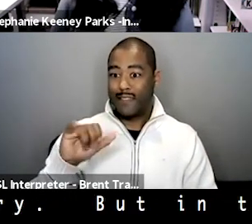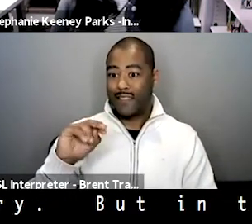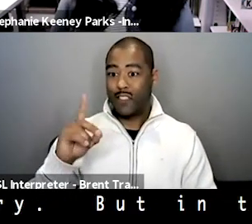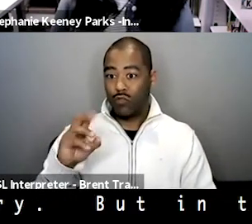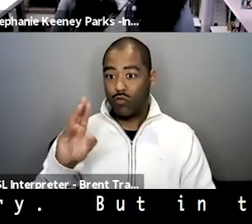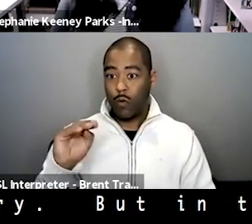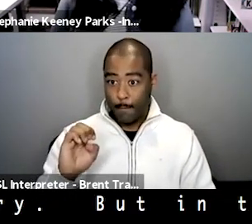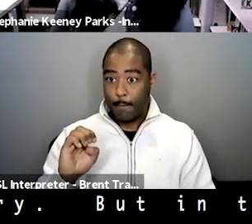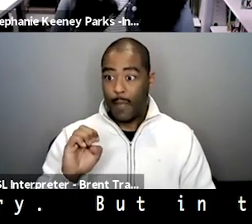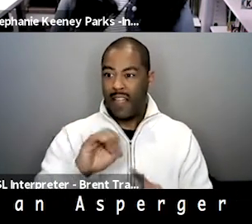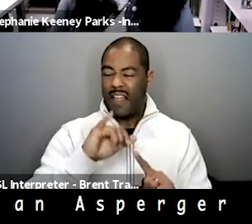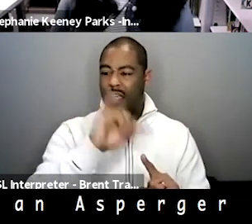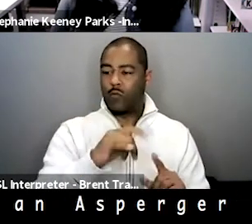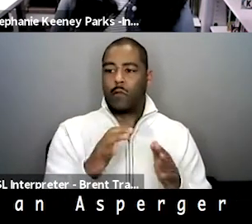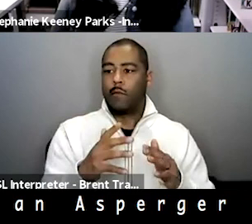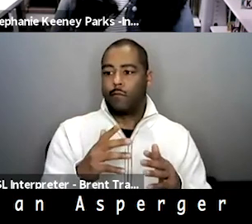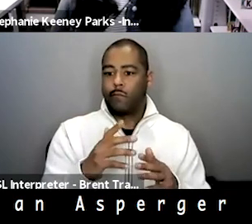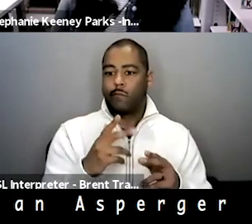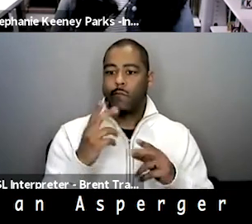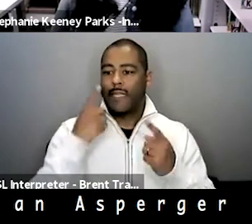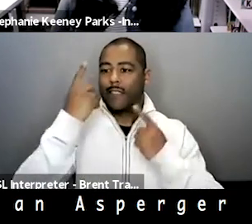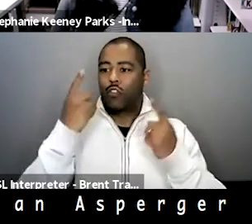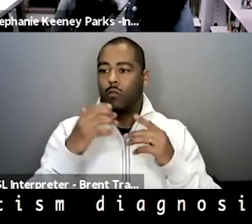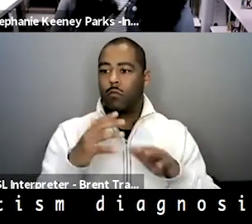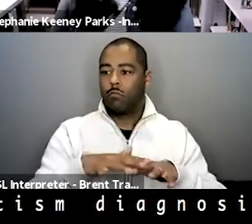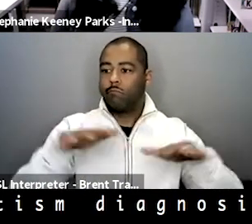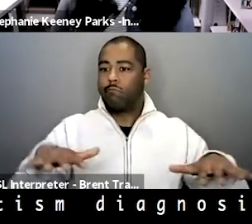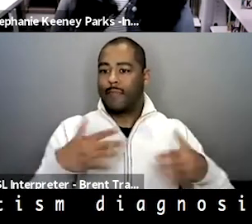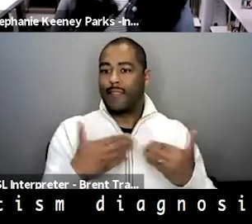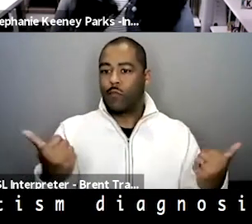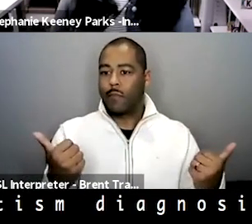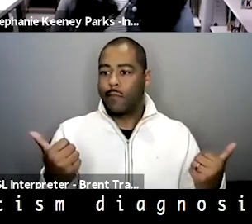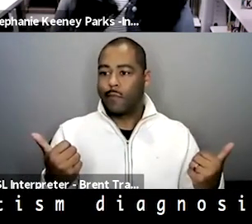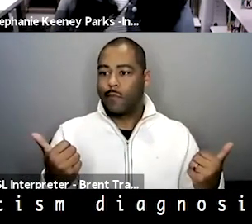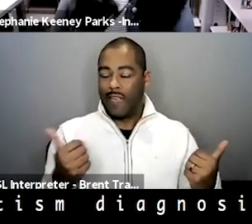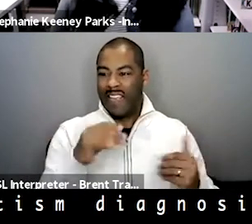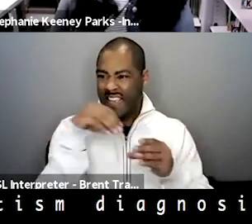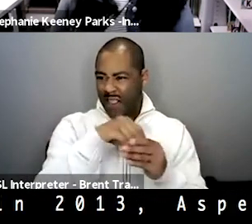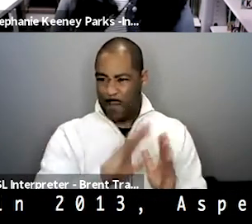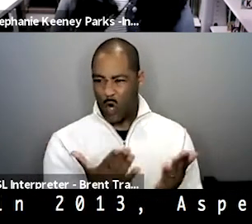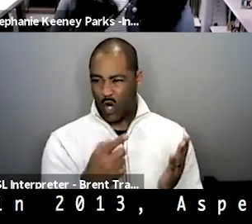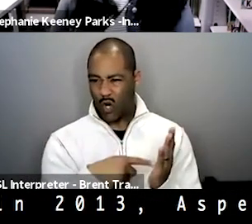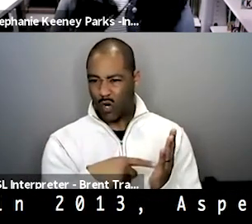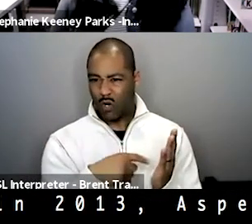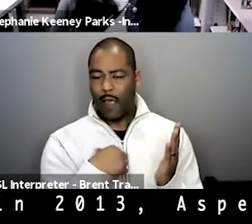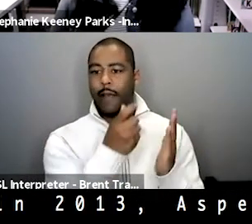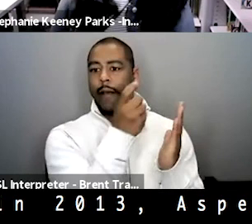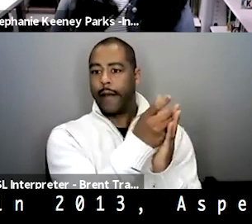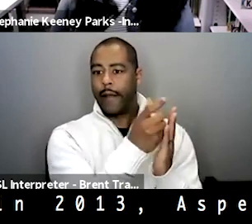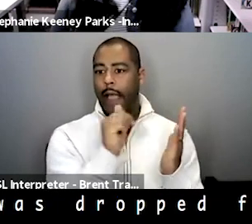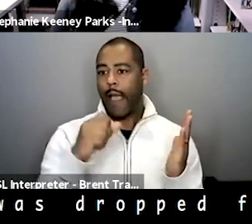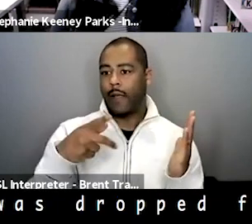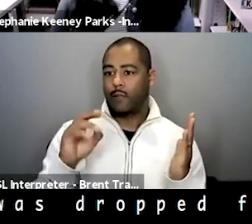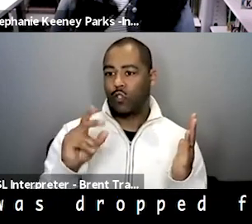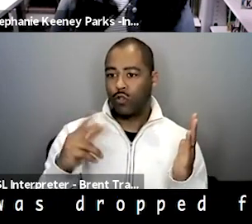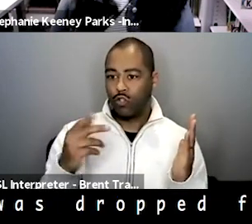blurry. But in the book, there was a Asperger's syndrome diagnosis and autism diagnosis. And then in